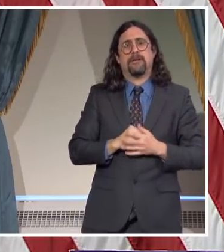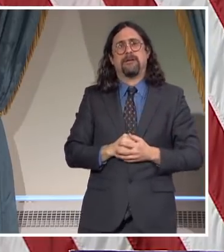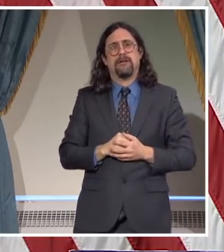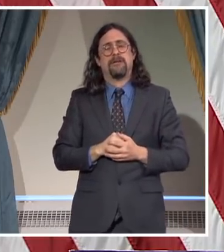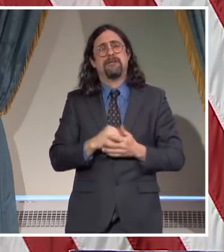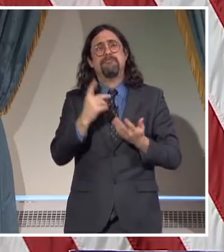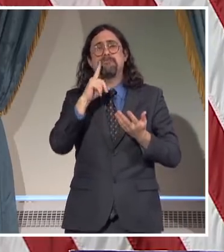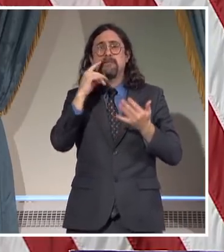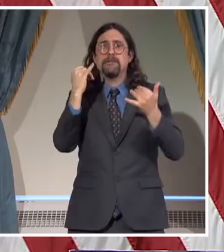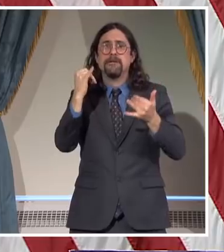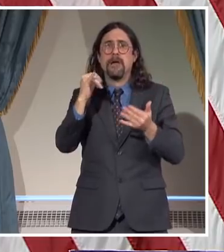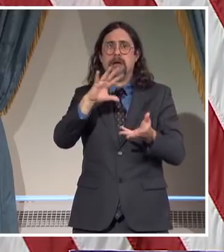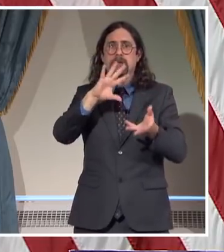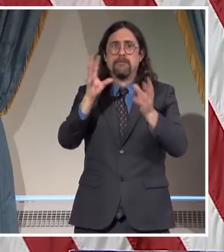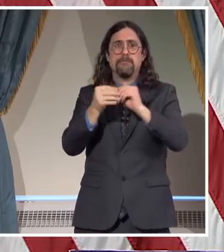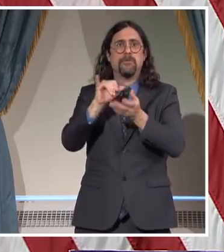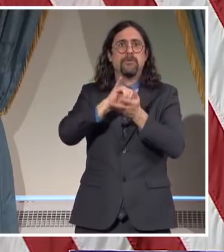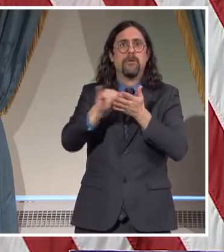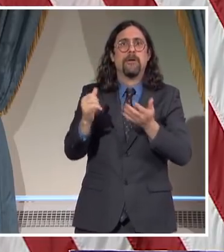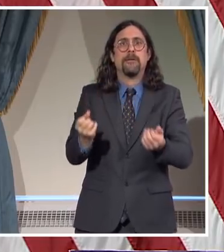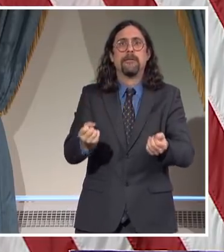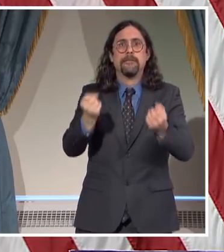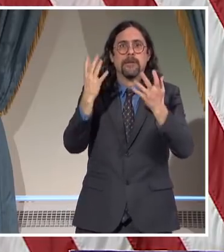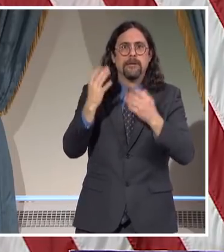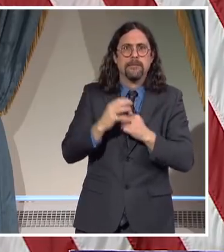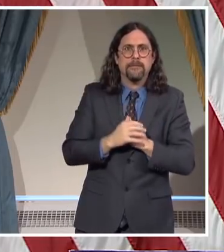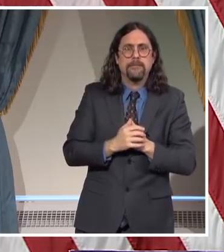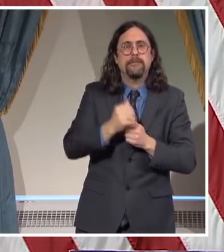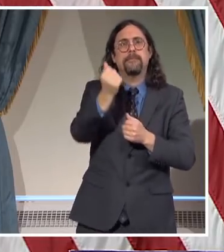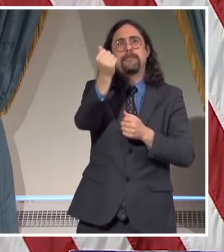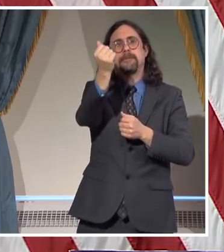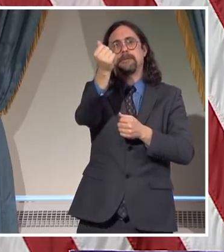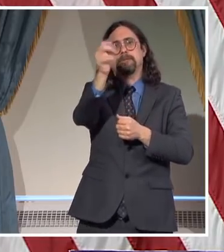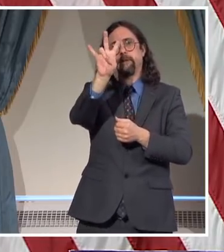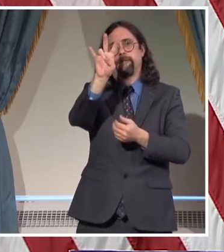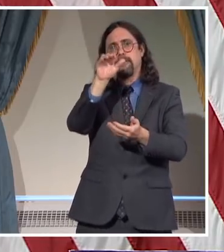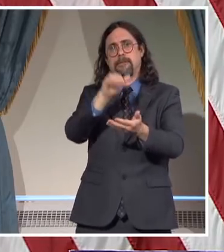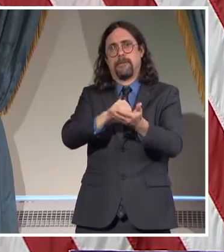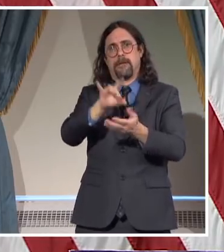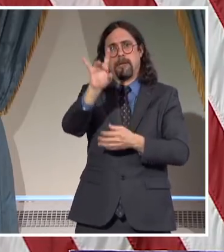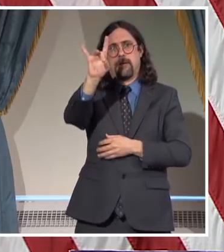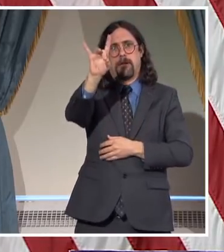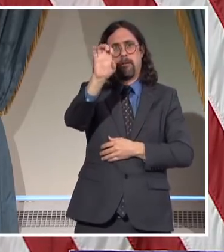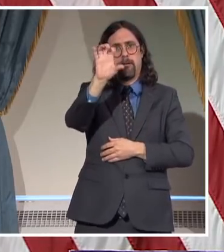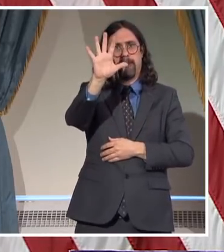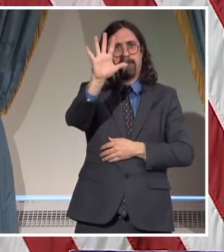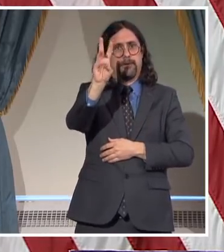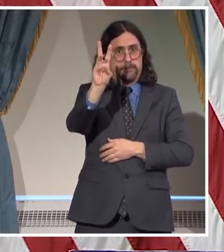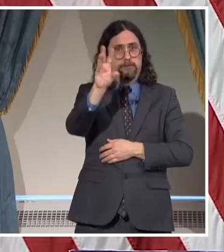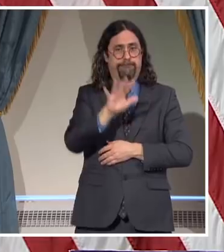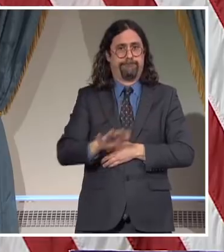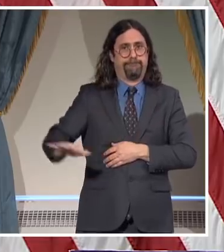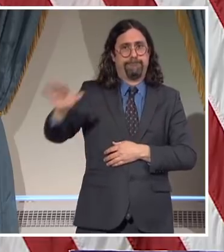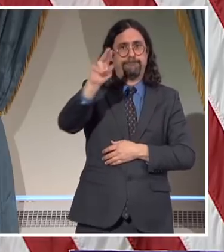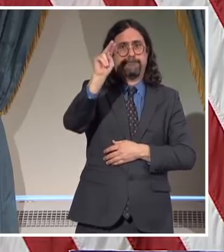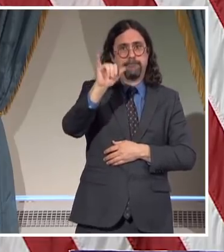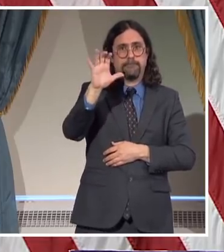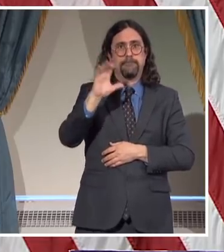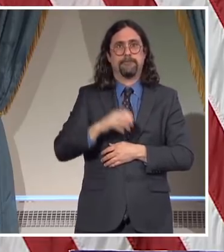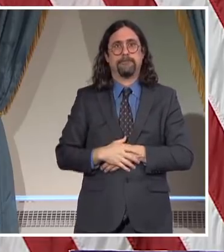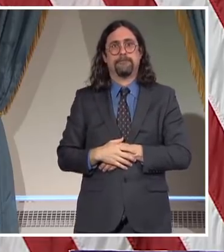17,856 cases, almost 18,000 at this point. Now, at this point, our cases in New York